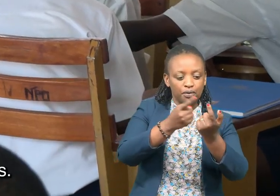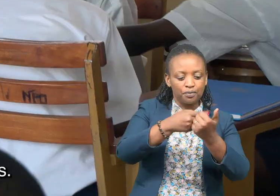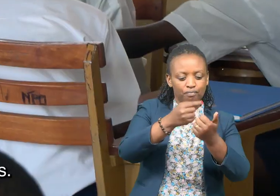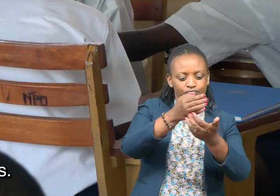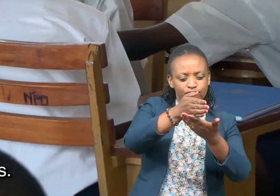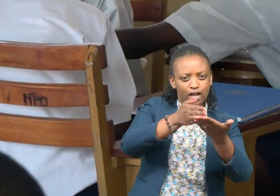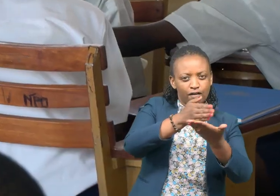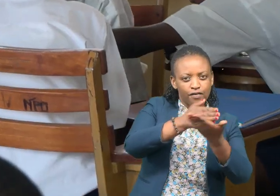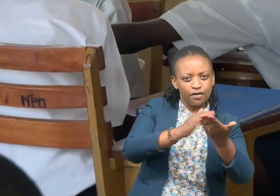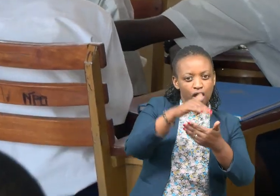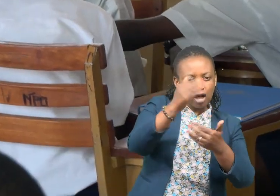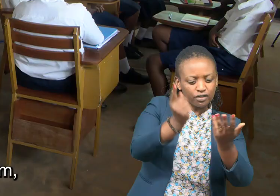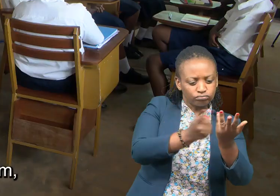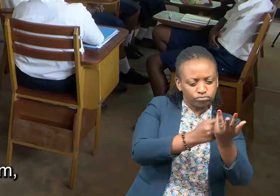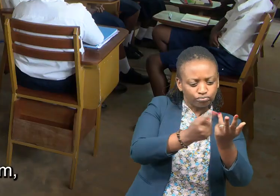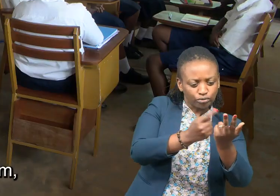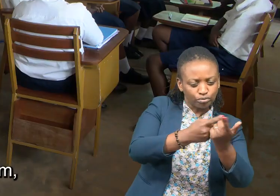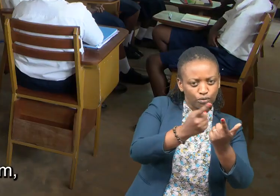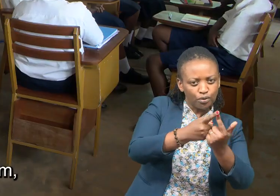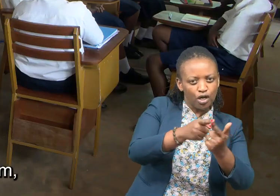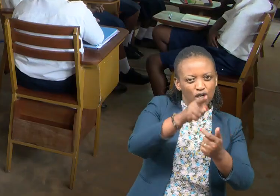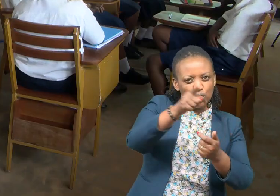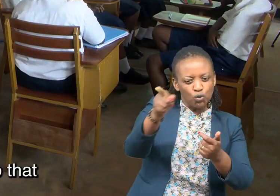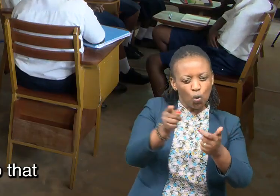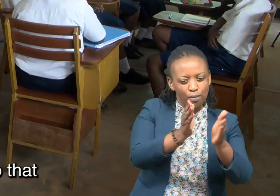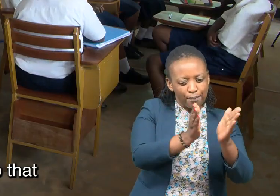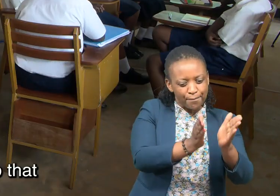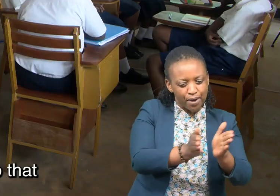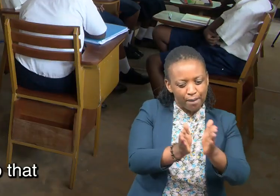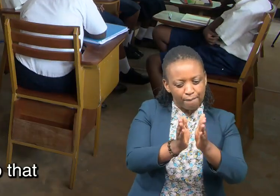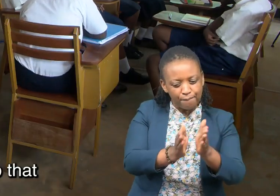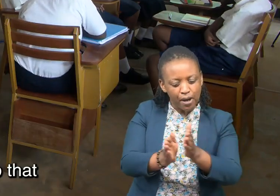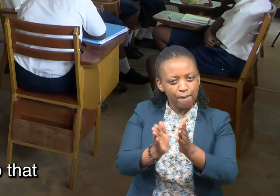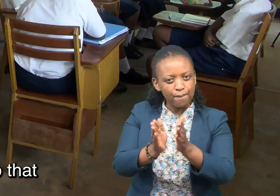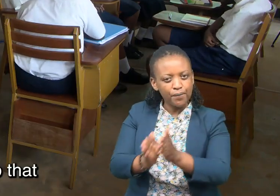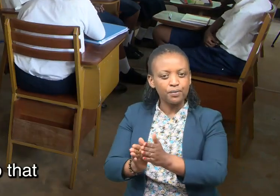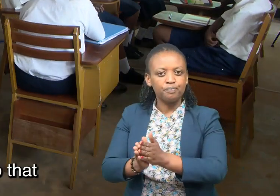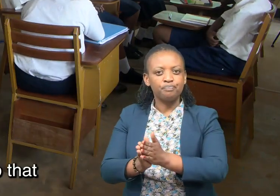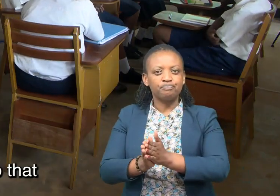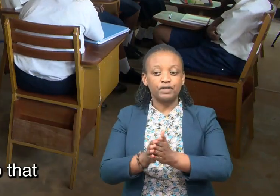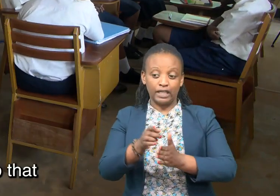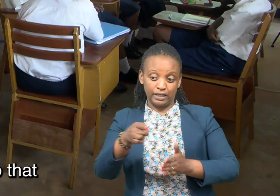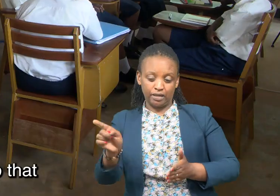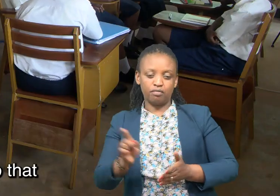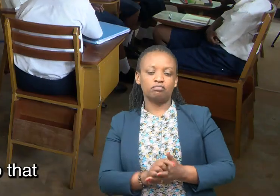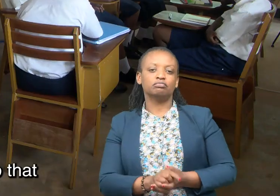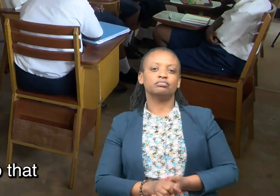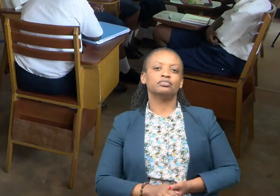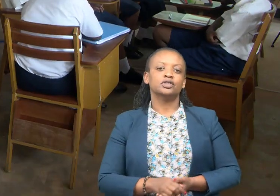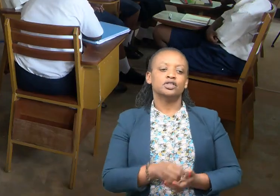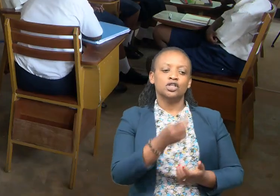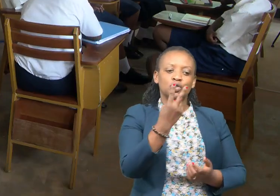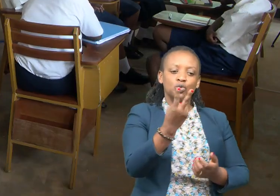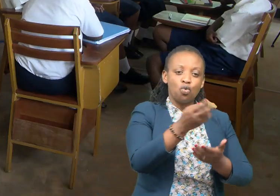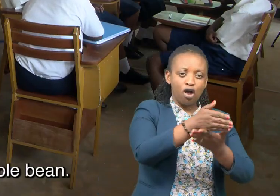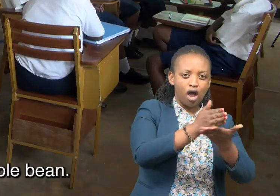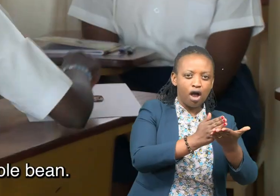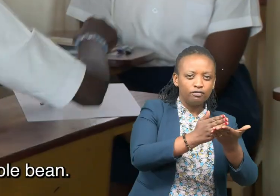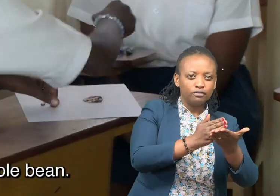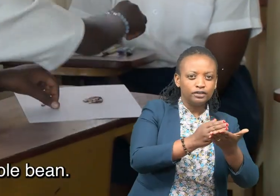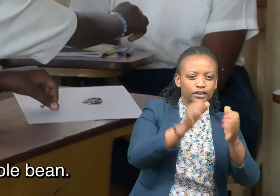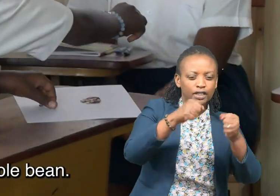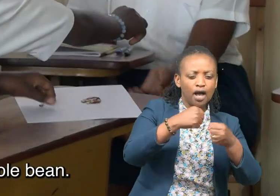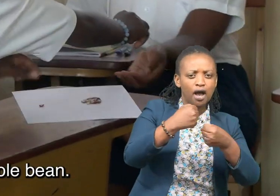Count 9 halves. After counting them, you arrange, okay, them so that